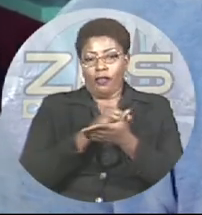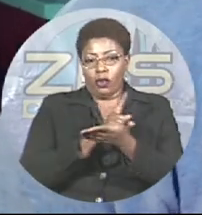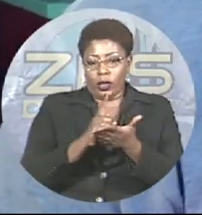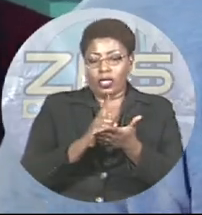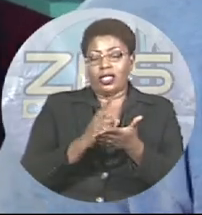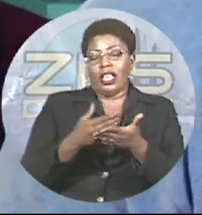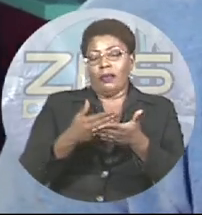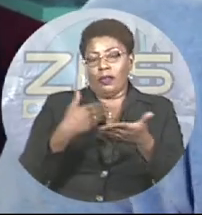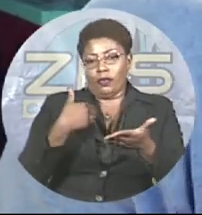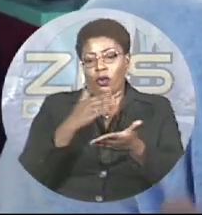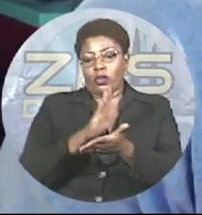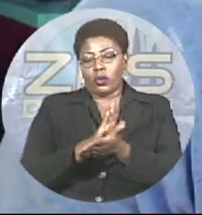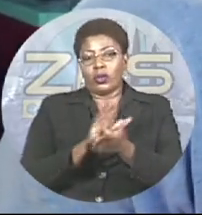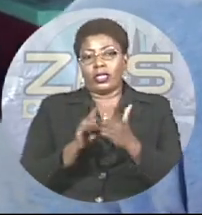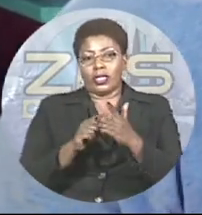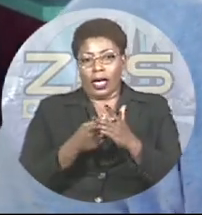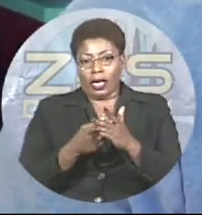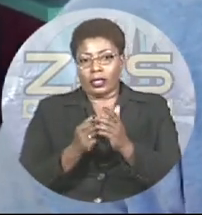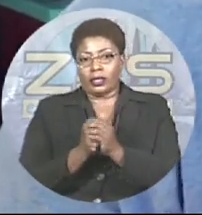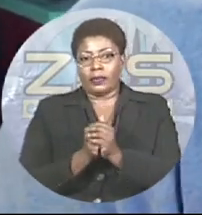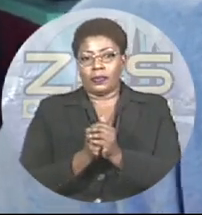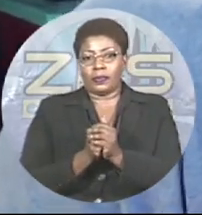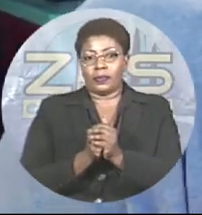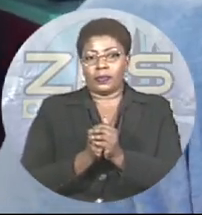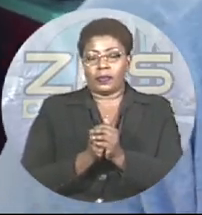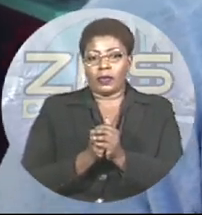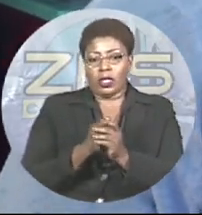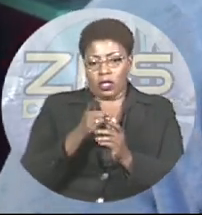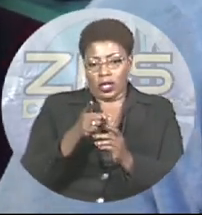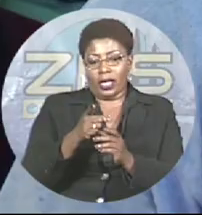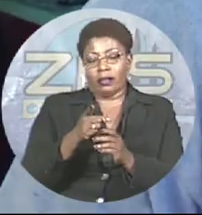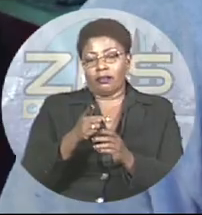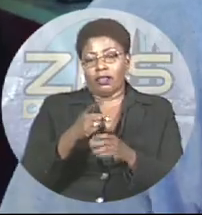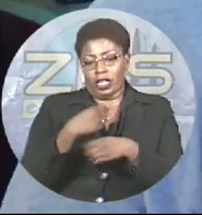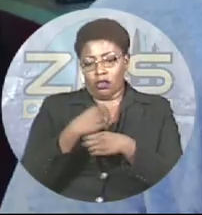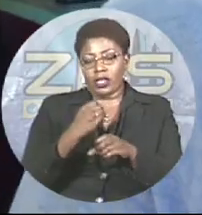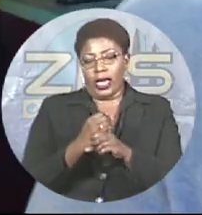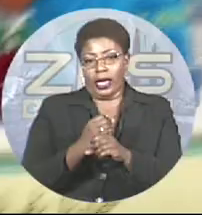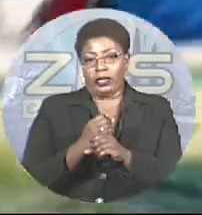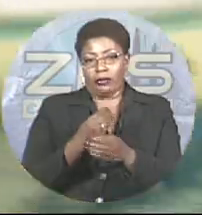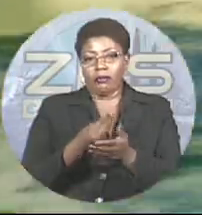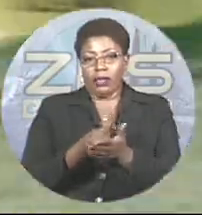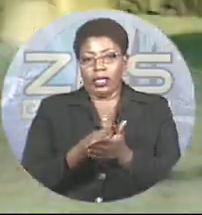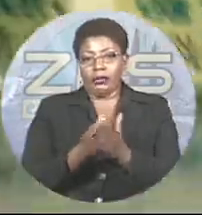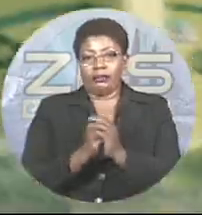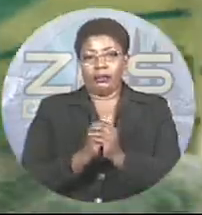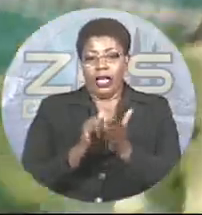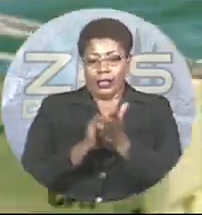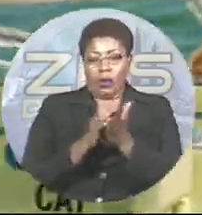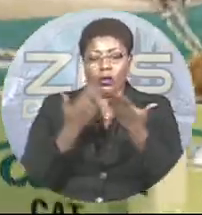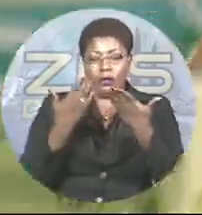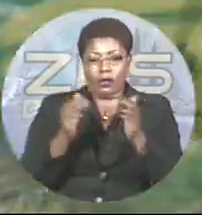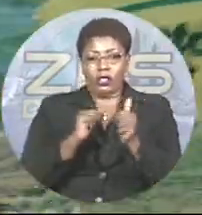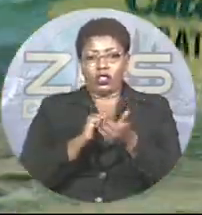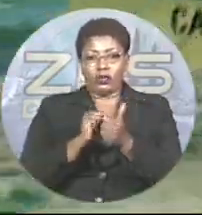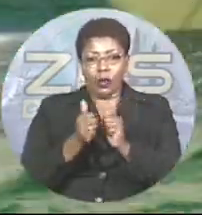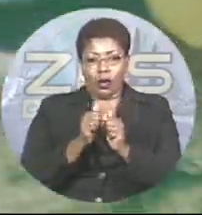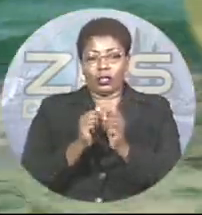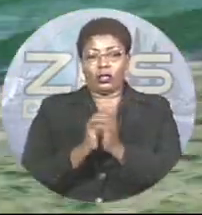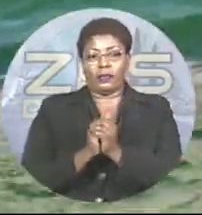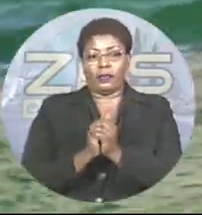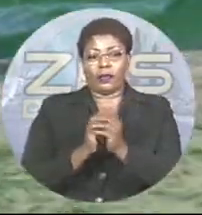And so it's a great time for them to, you know, to earn a substantial amount of money. And that'll do it for sports.